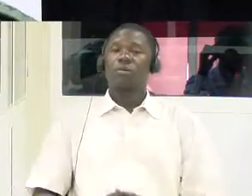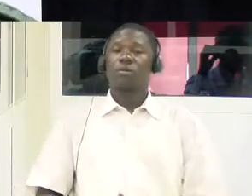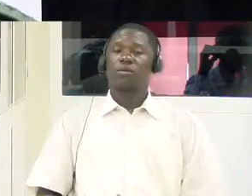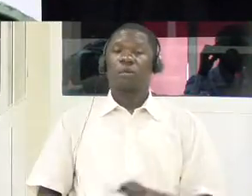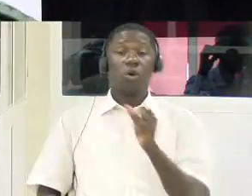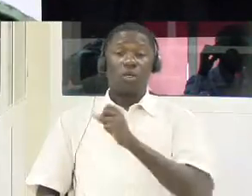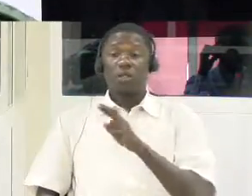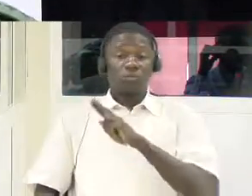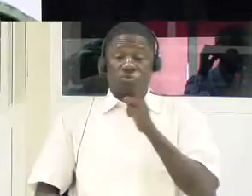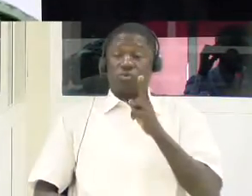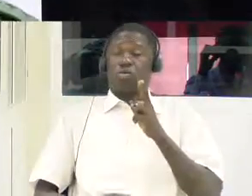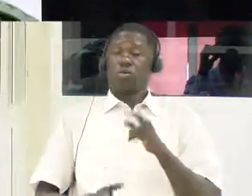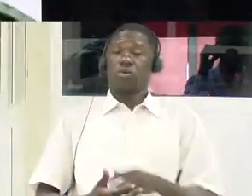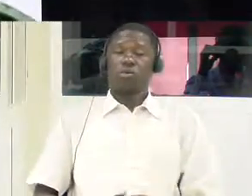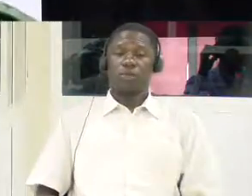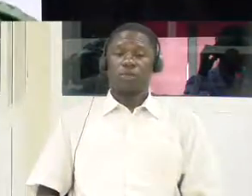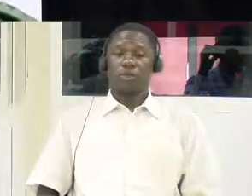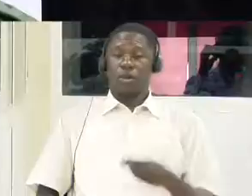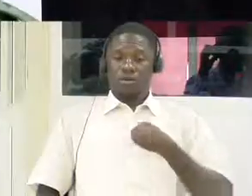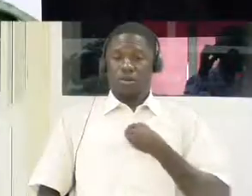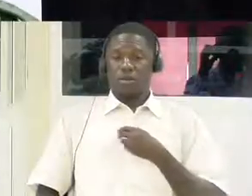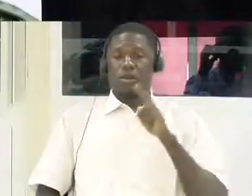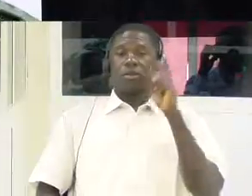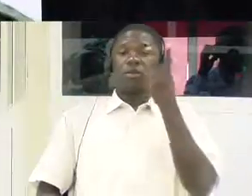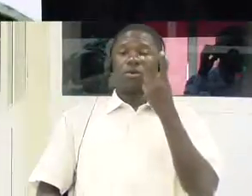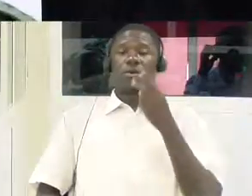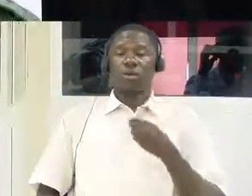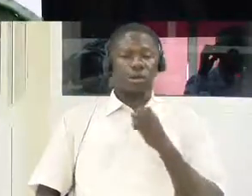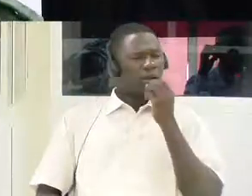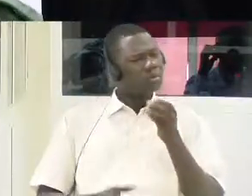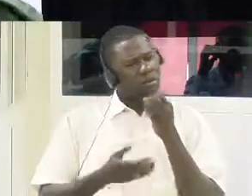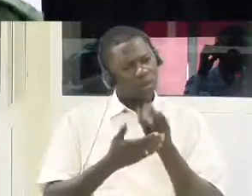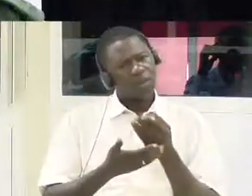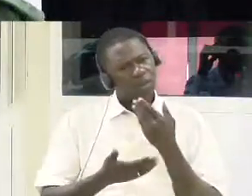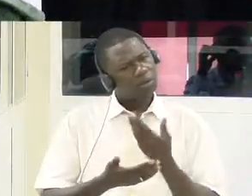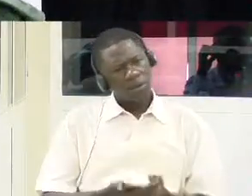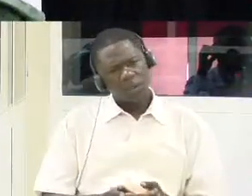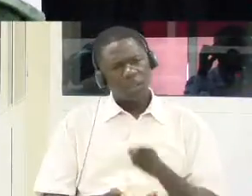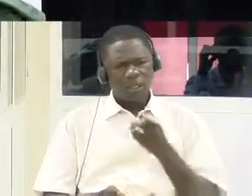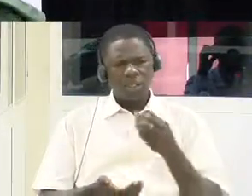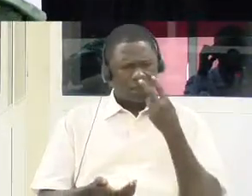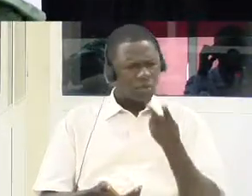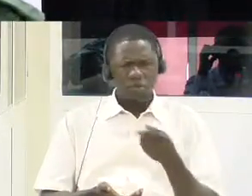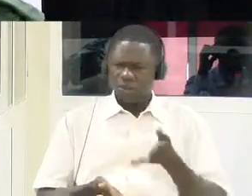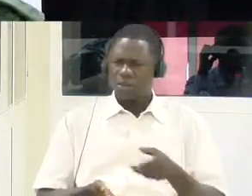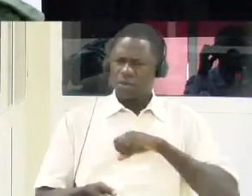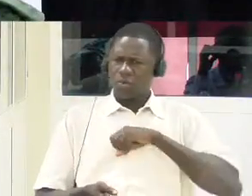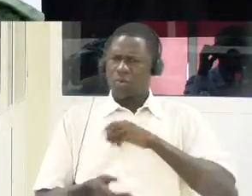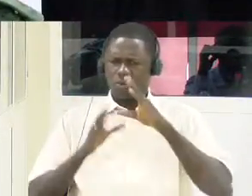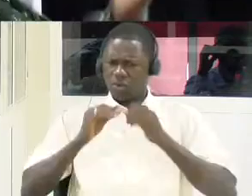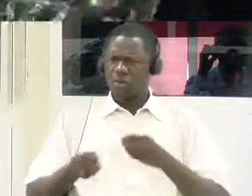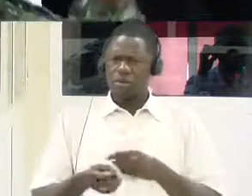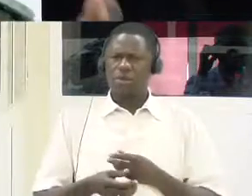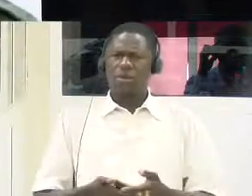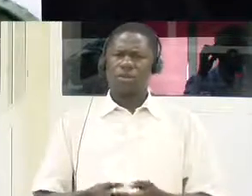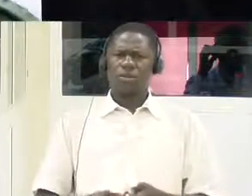reluctant, but me being the second in command, I persuaded them. I said, look, this is our home, man. We are having a meeting in our home.